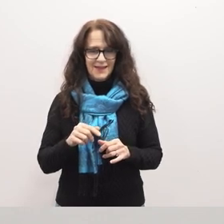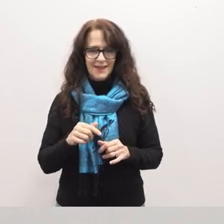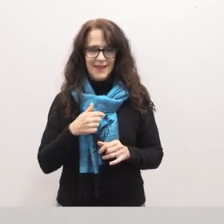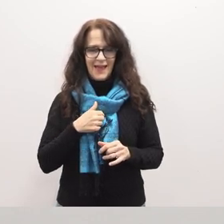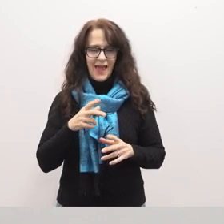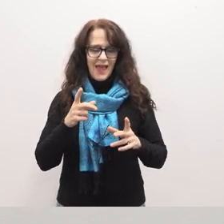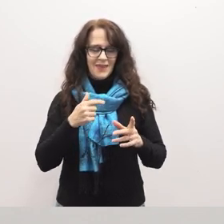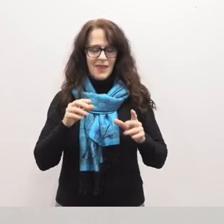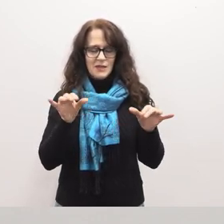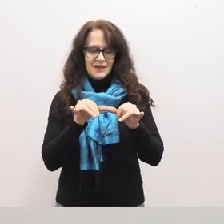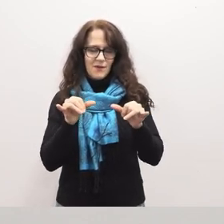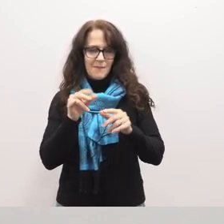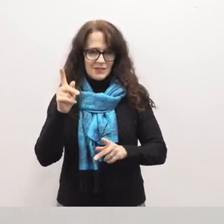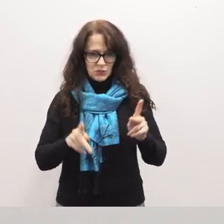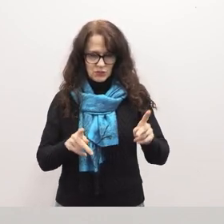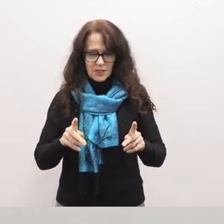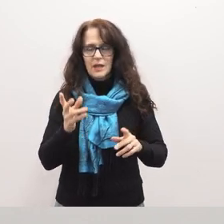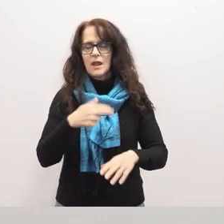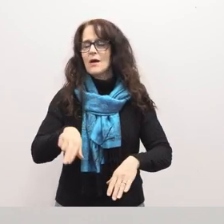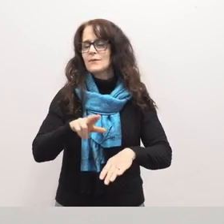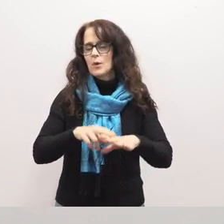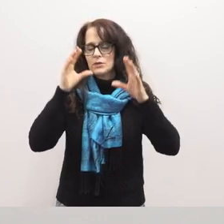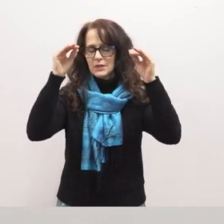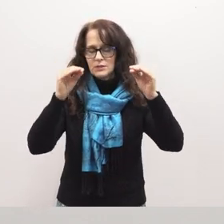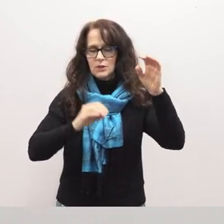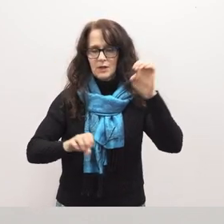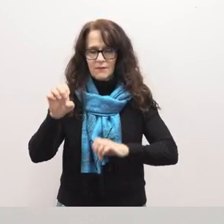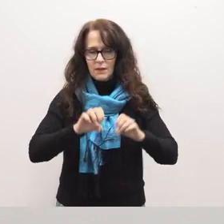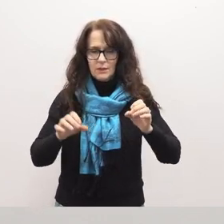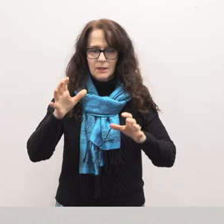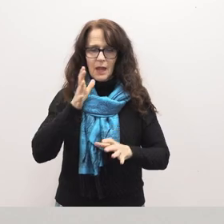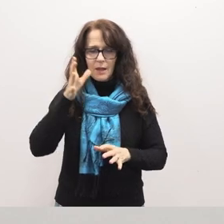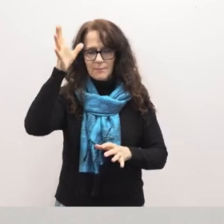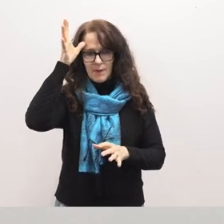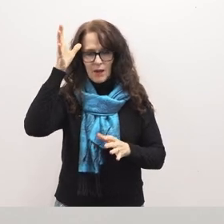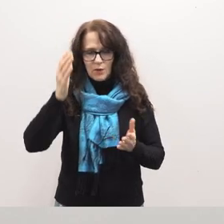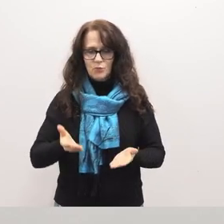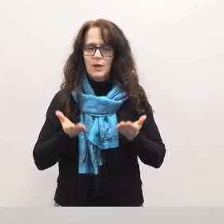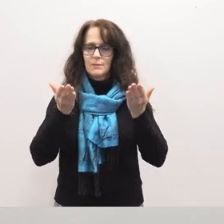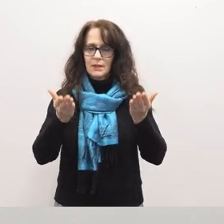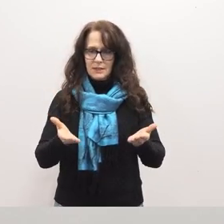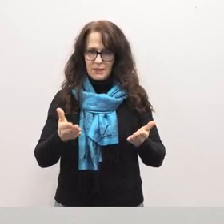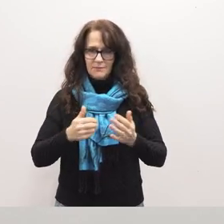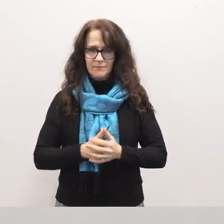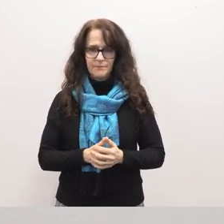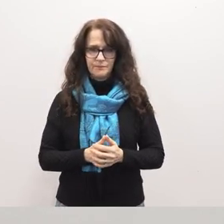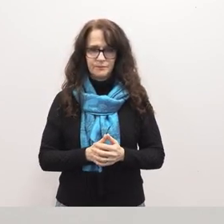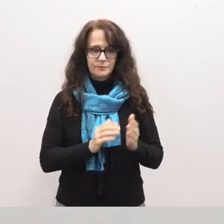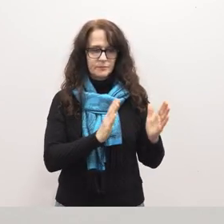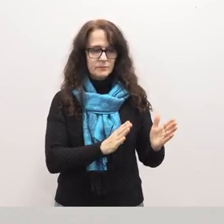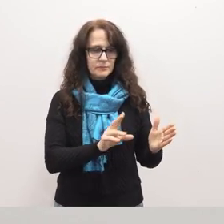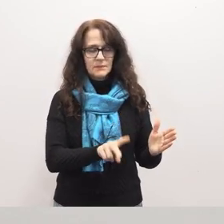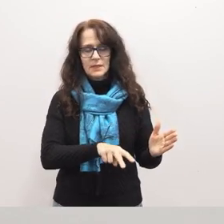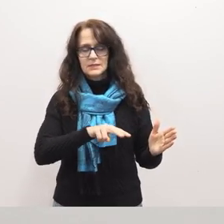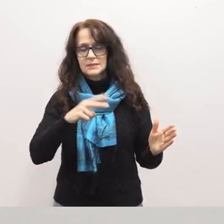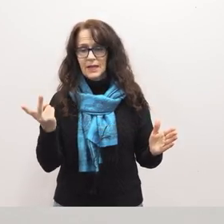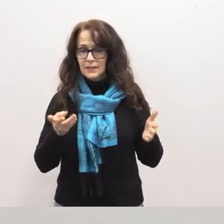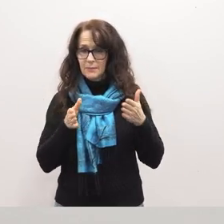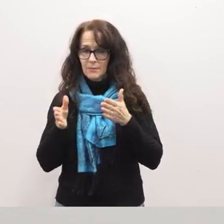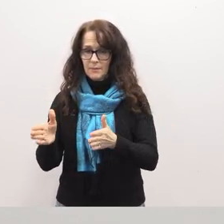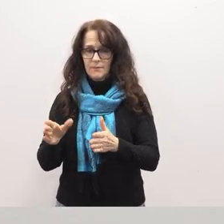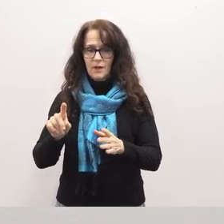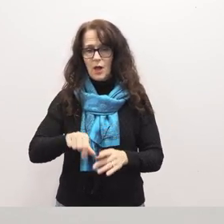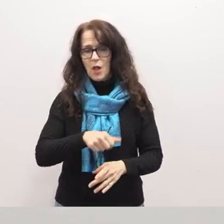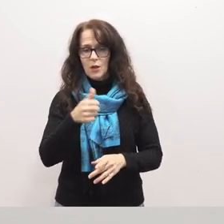measures. And then, of course, teacher evaluation and parent recommendation. The second pathway is an alternative pathway, and it is